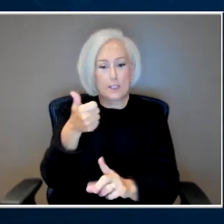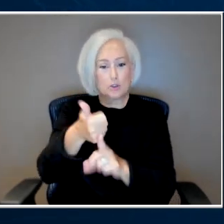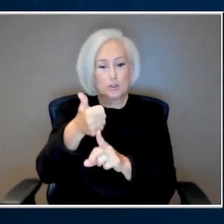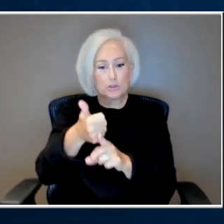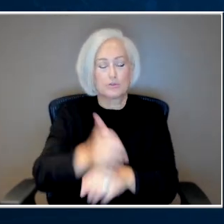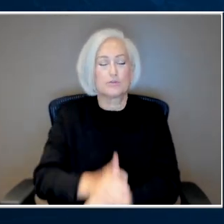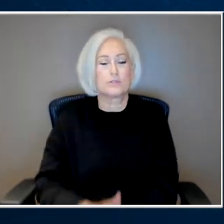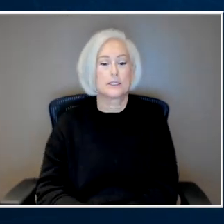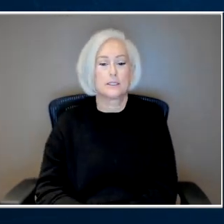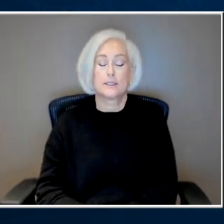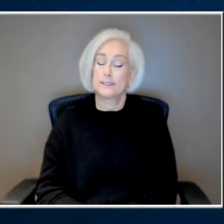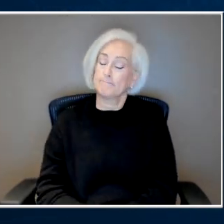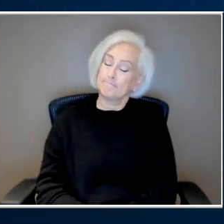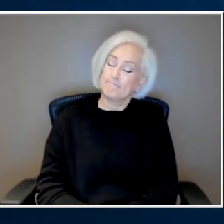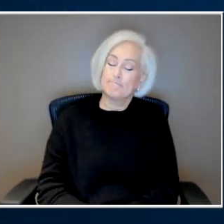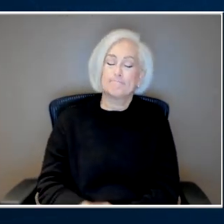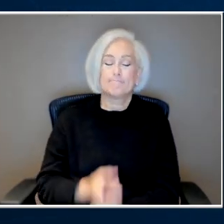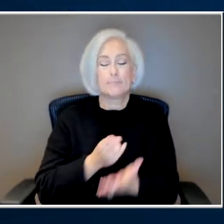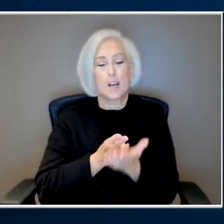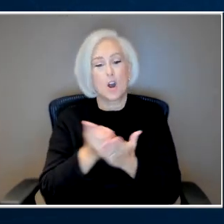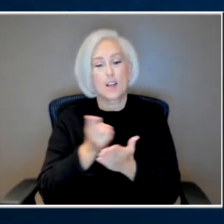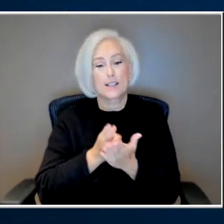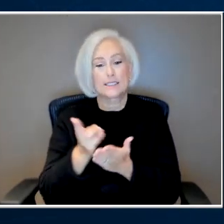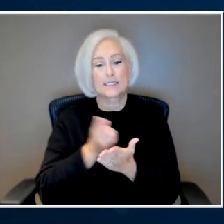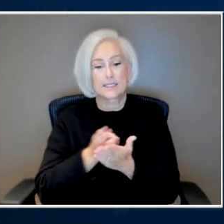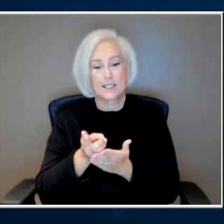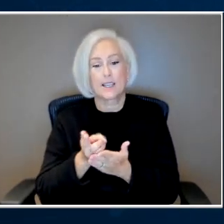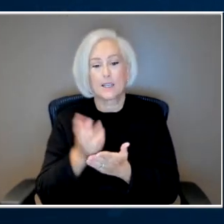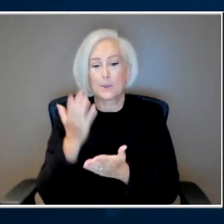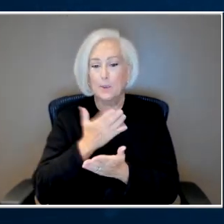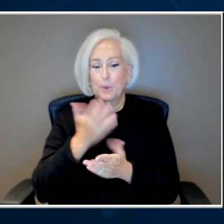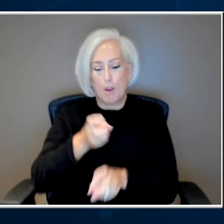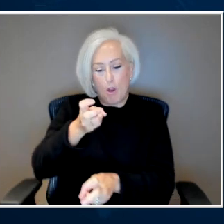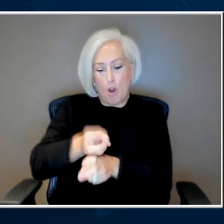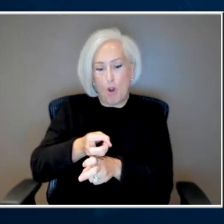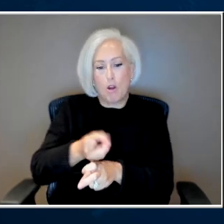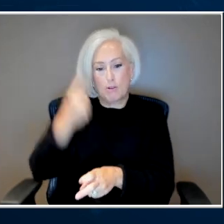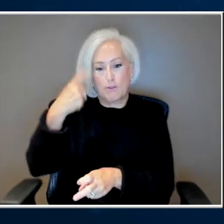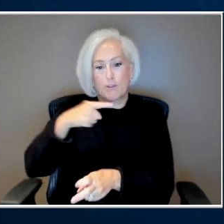Honestly, I think it's been harder on my wife than it's been on me.